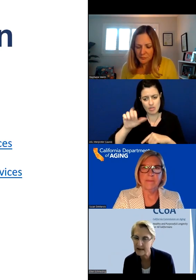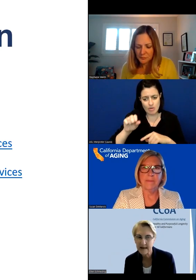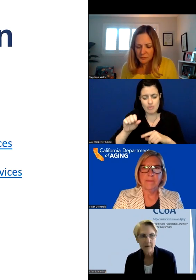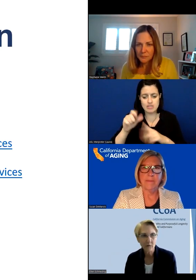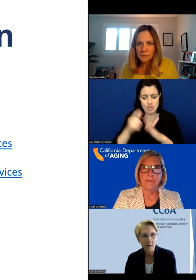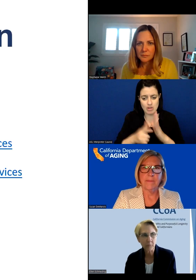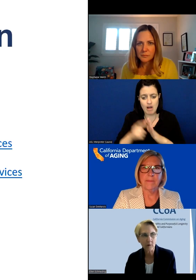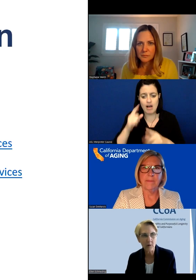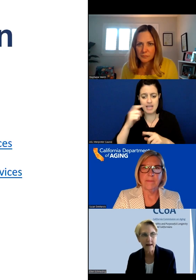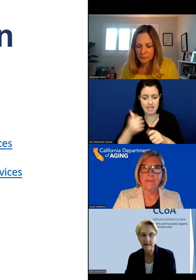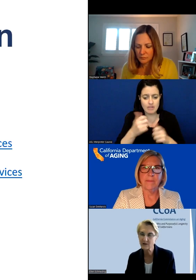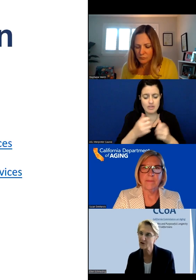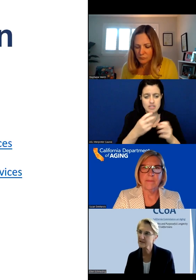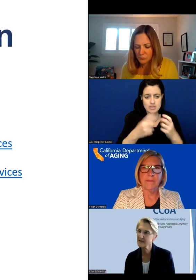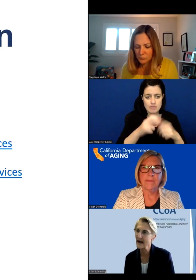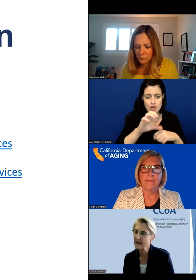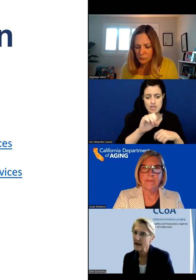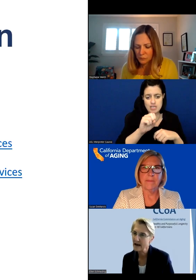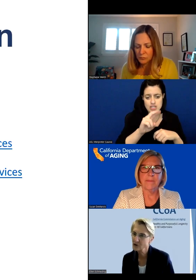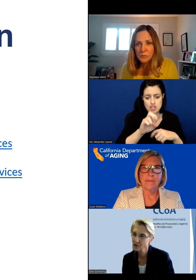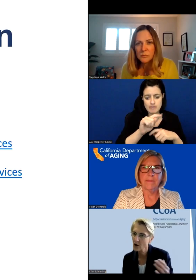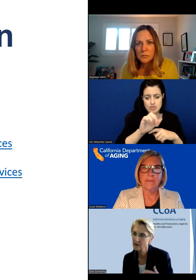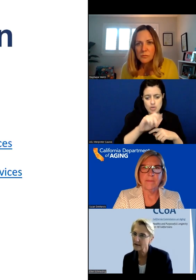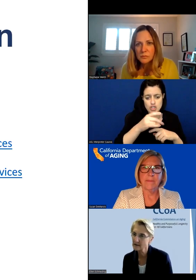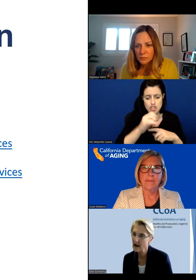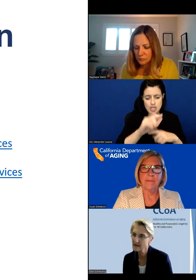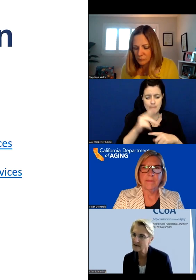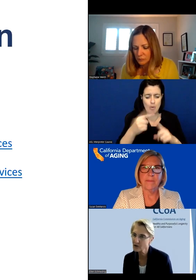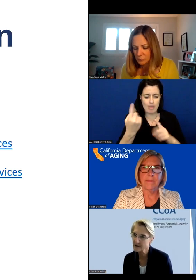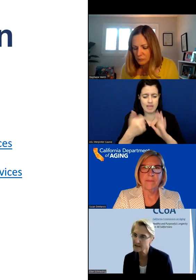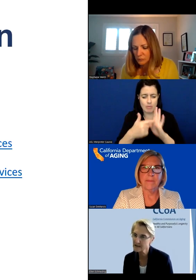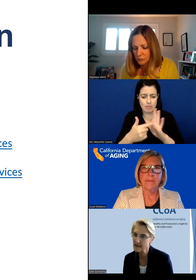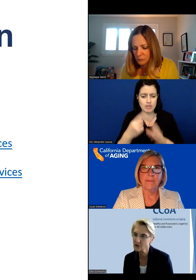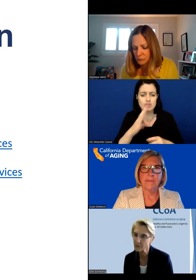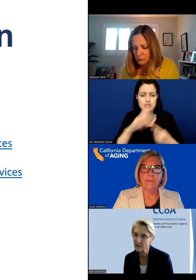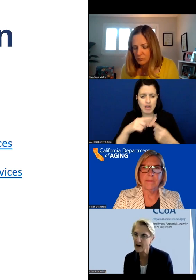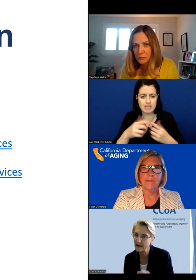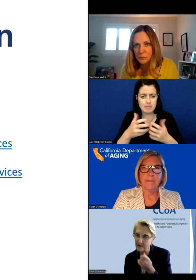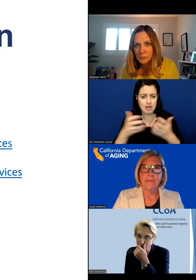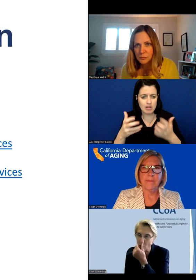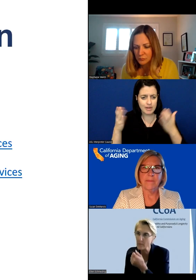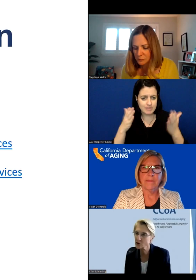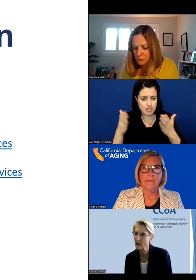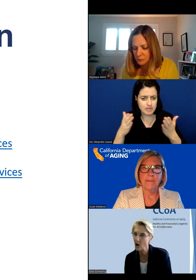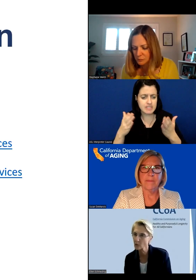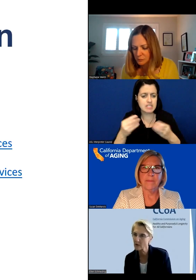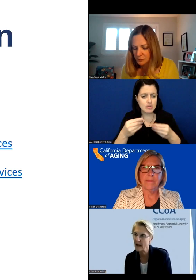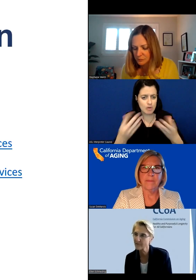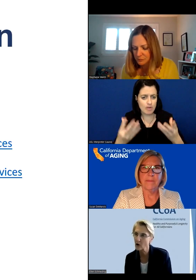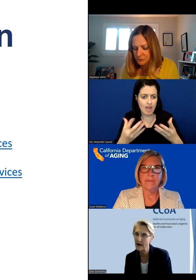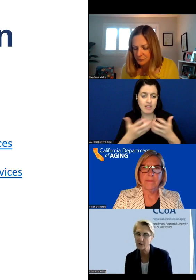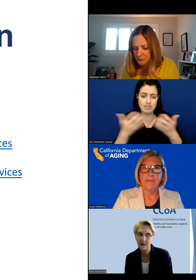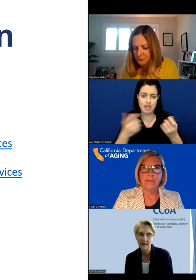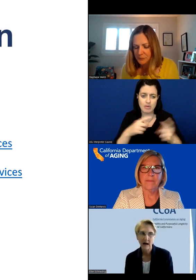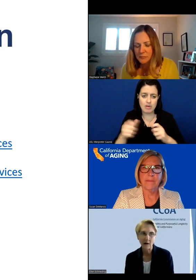conservatorship. The one point I'll make is just that as you talked about a lot of the services that you're providing, and there's so much going on with